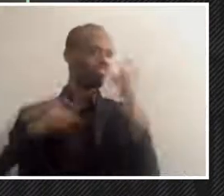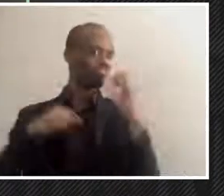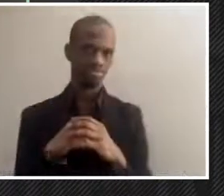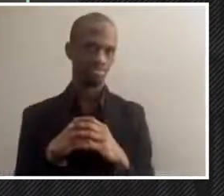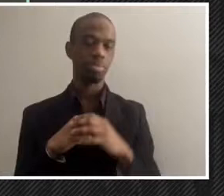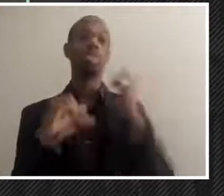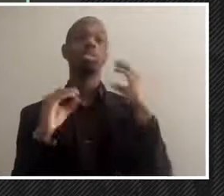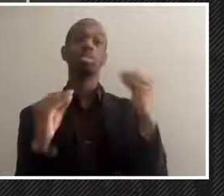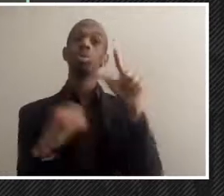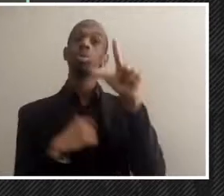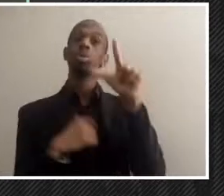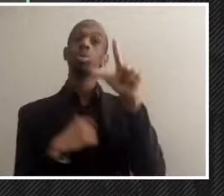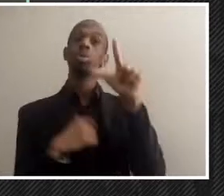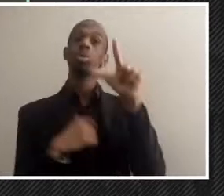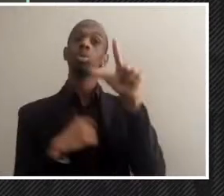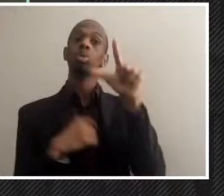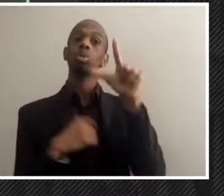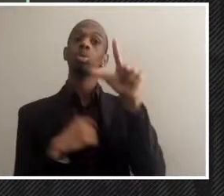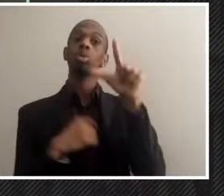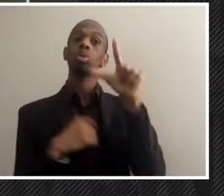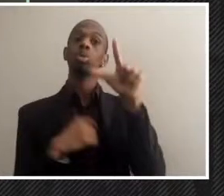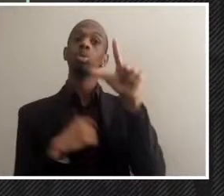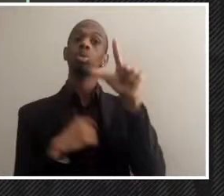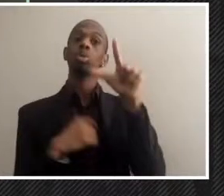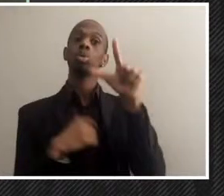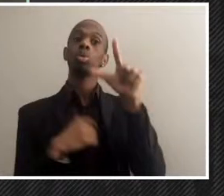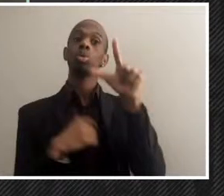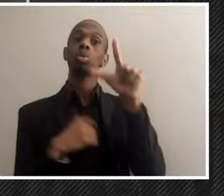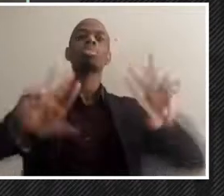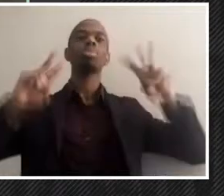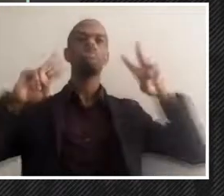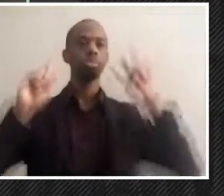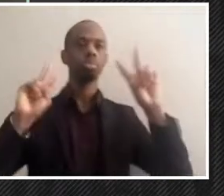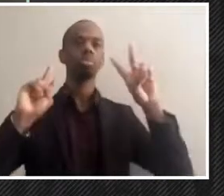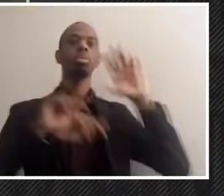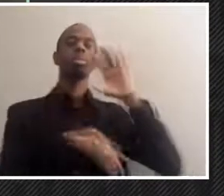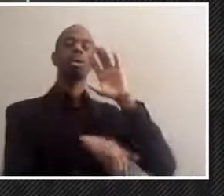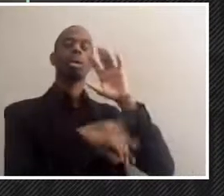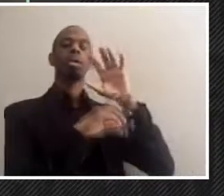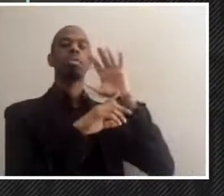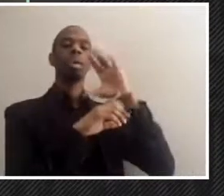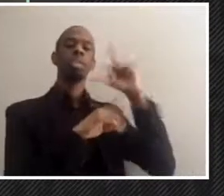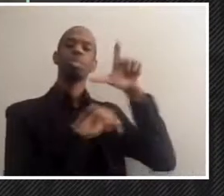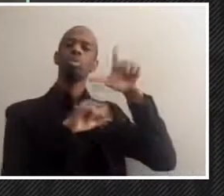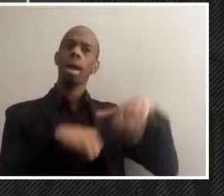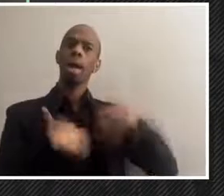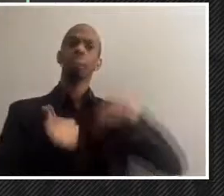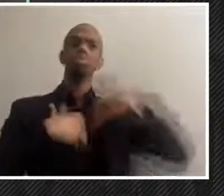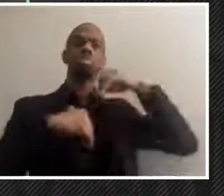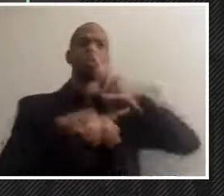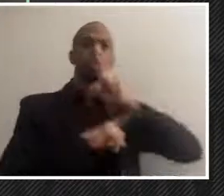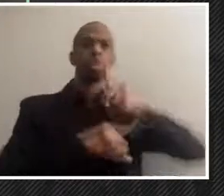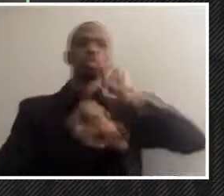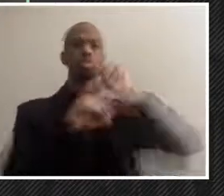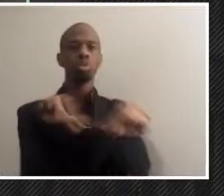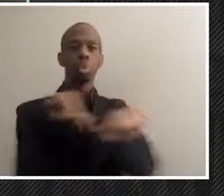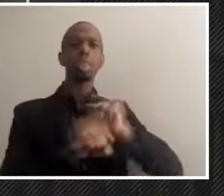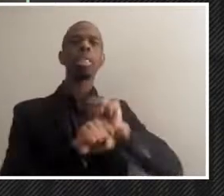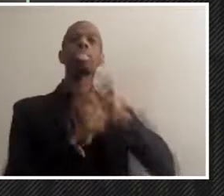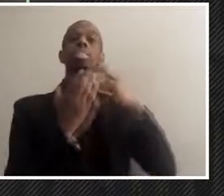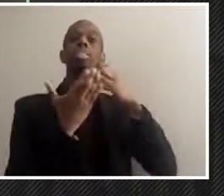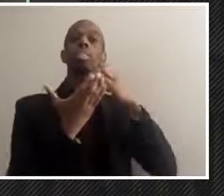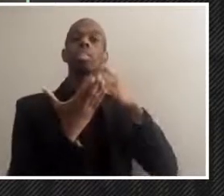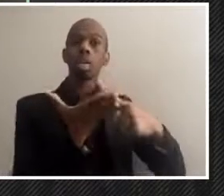conversations. We were talking about reparations, right? And I wanted to mention this. We are not even at a point where we can actually have an honest